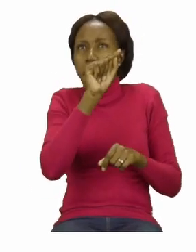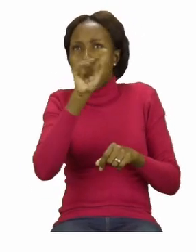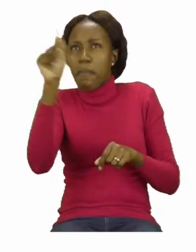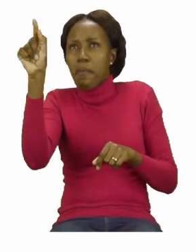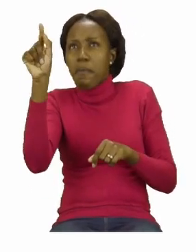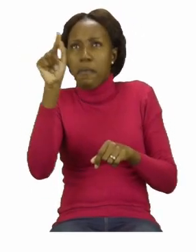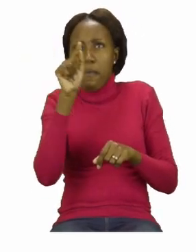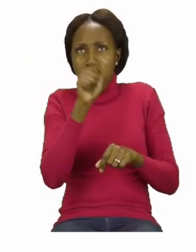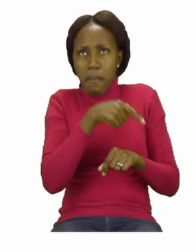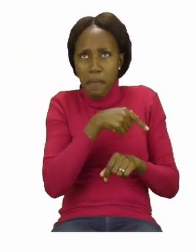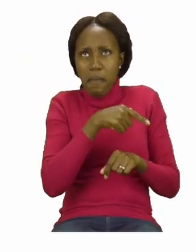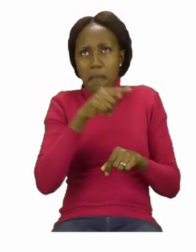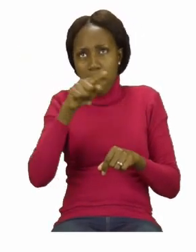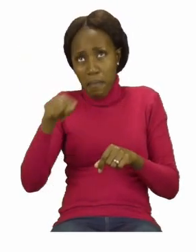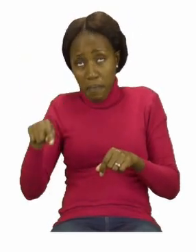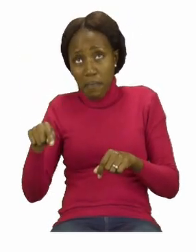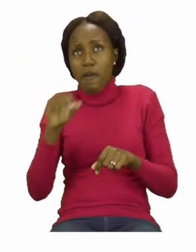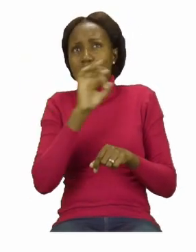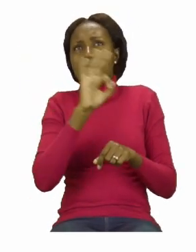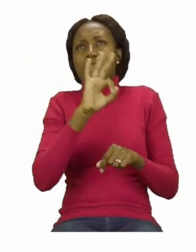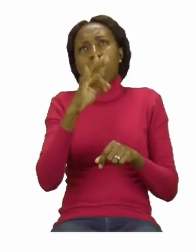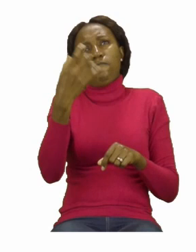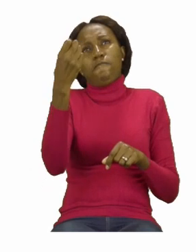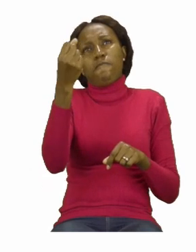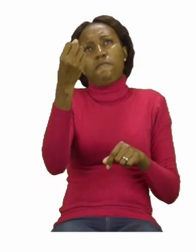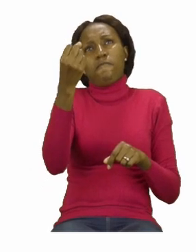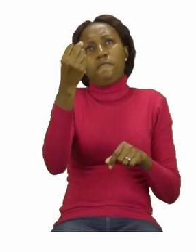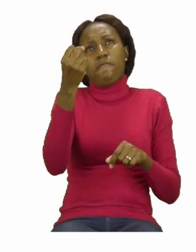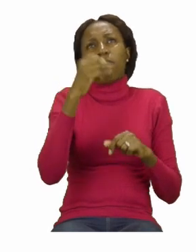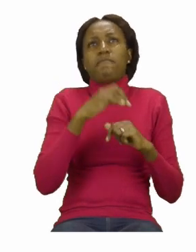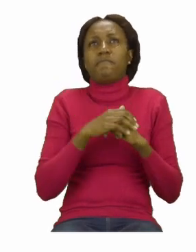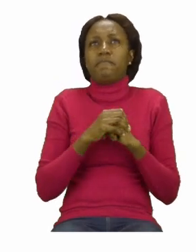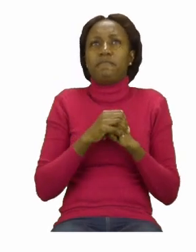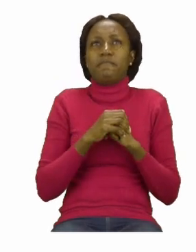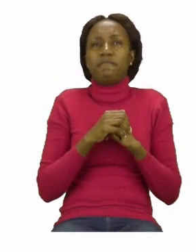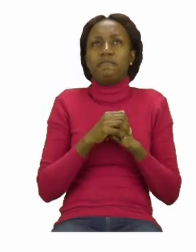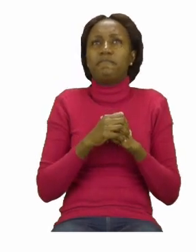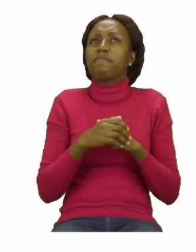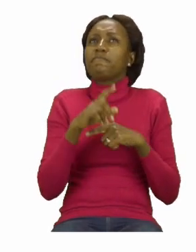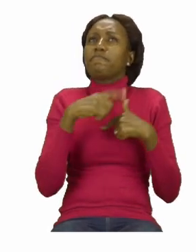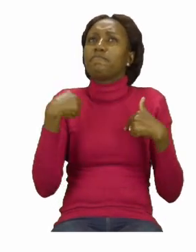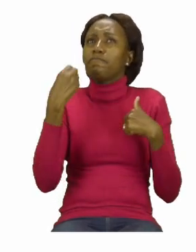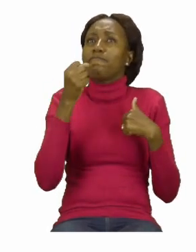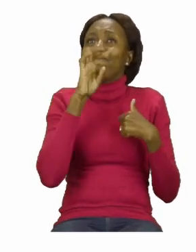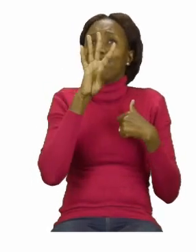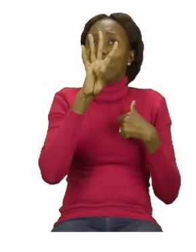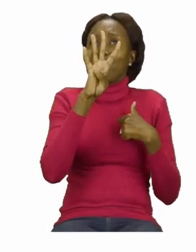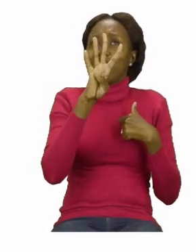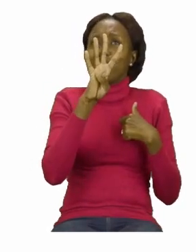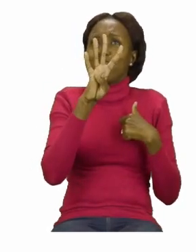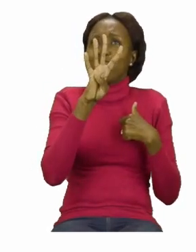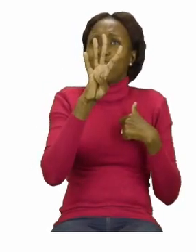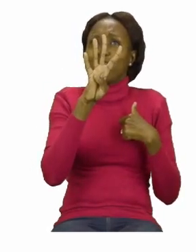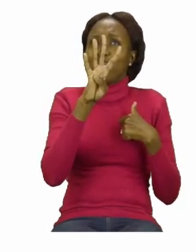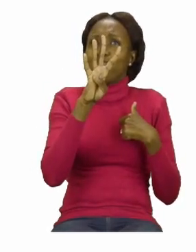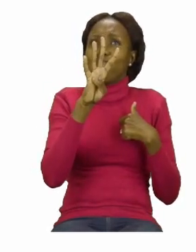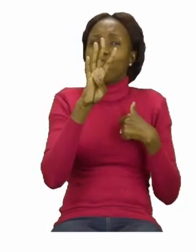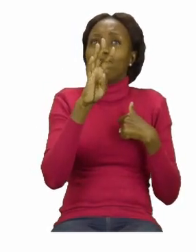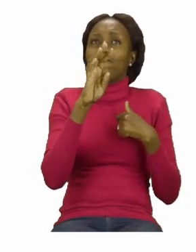the letter F. Now we have 4 of them there. We have